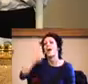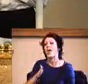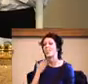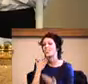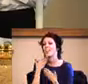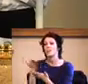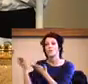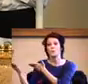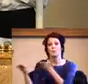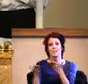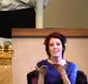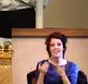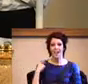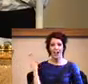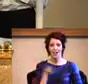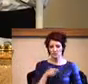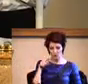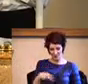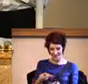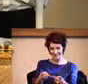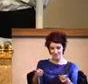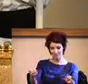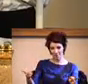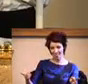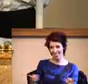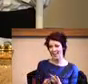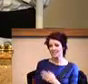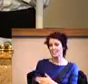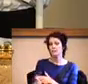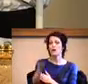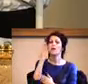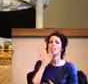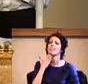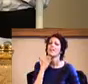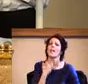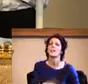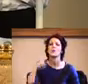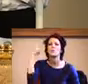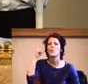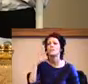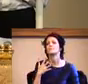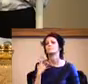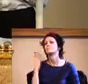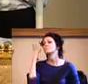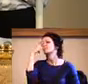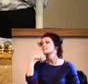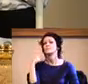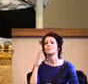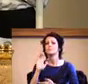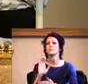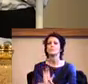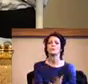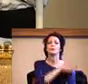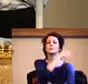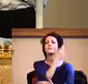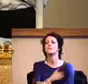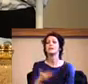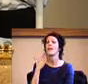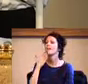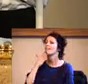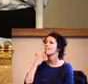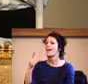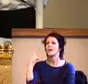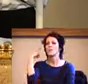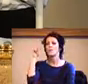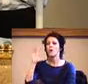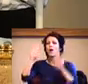for bringing us to this place this morning yes thank you for the lovely music thank you for our